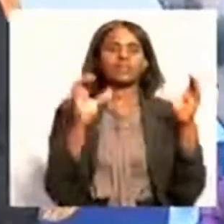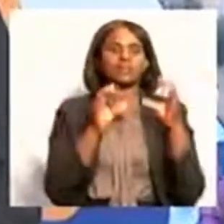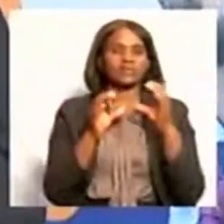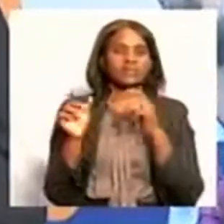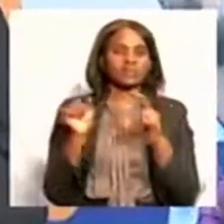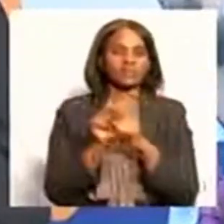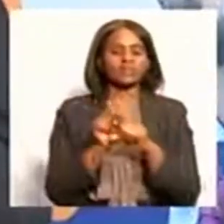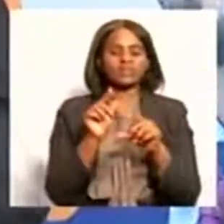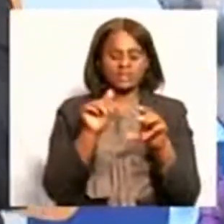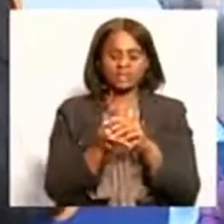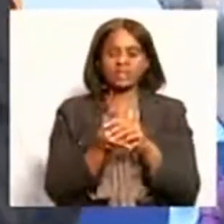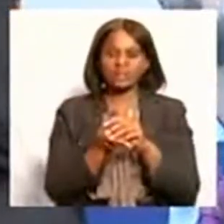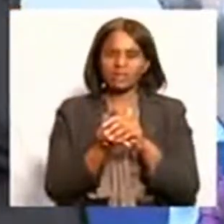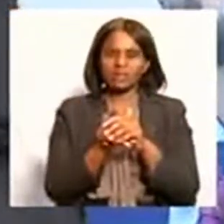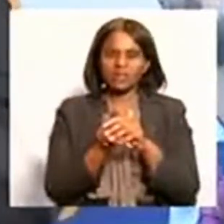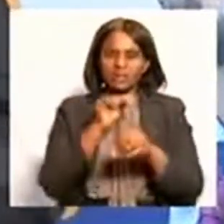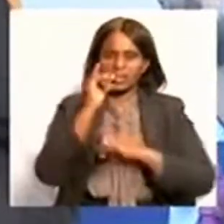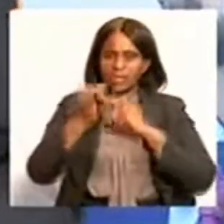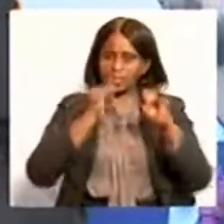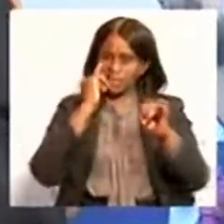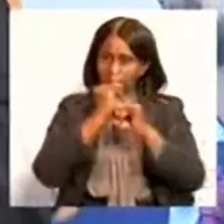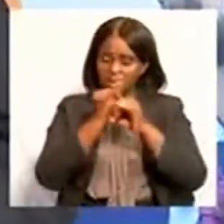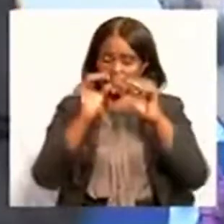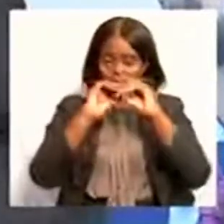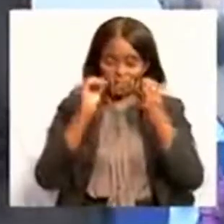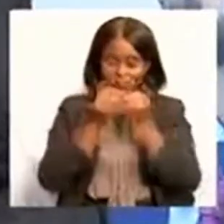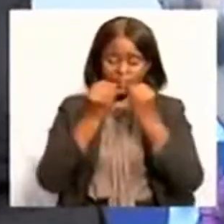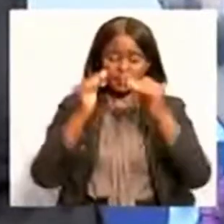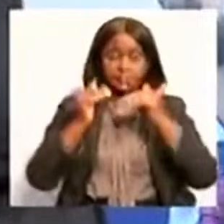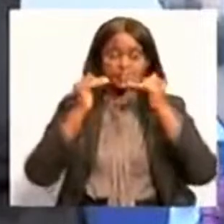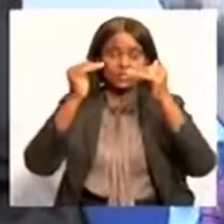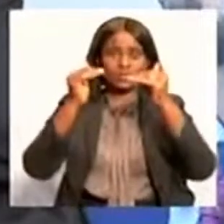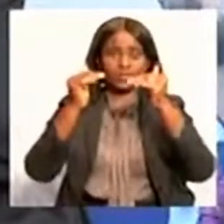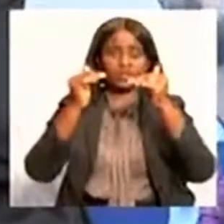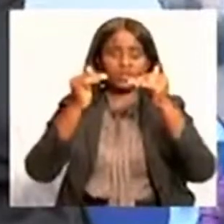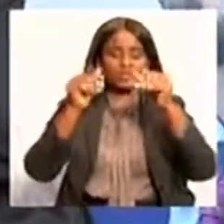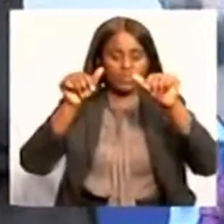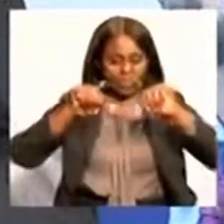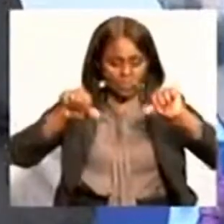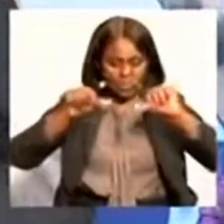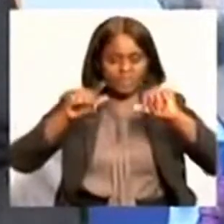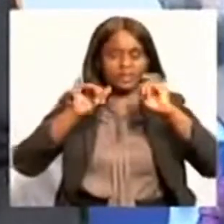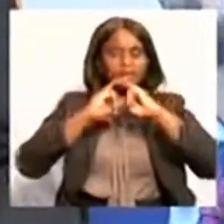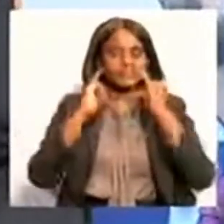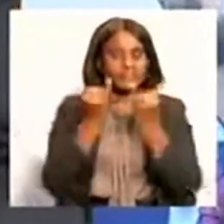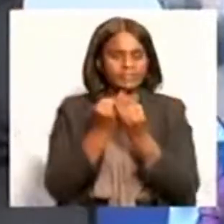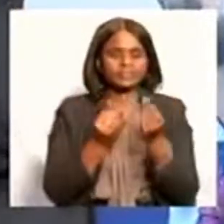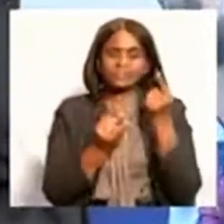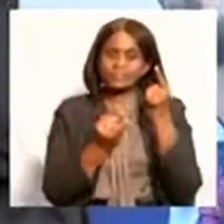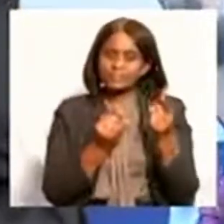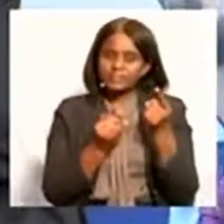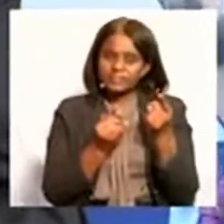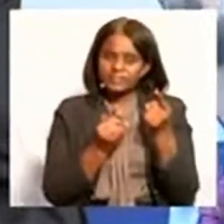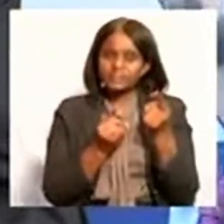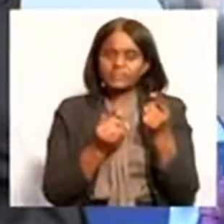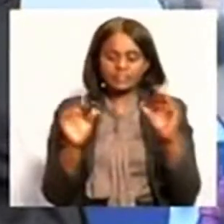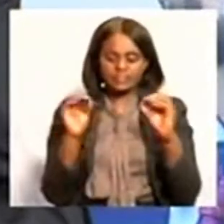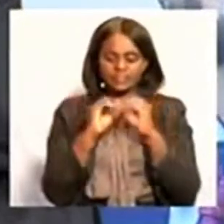INTOSAI, International Organization of Supreme Audit Institutions. Now this inter-SAI